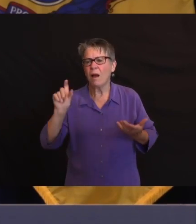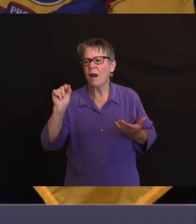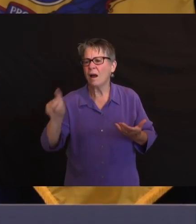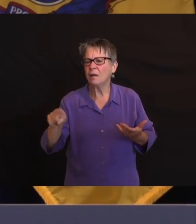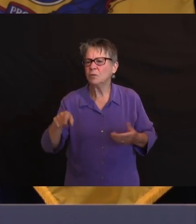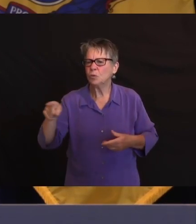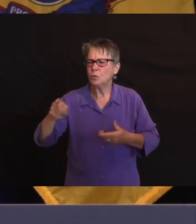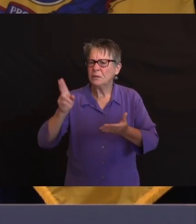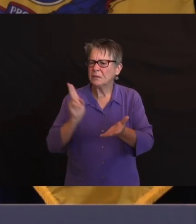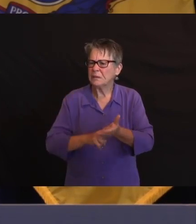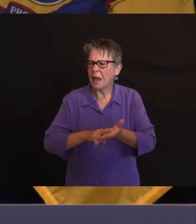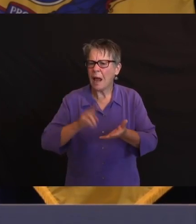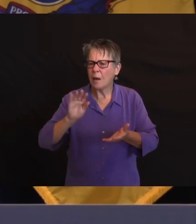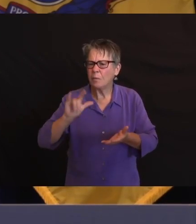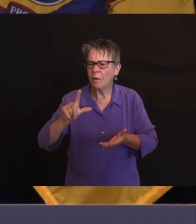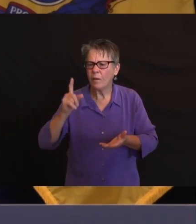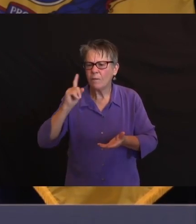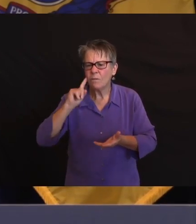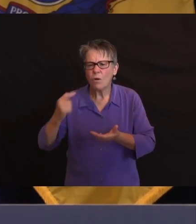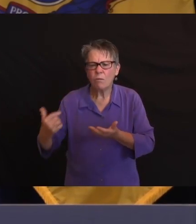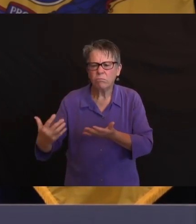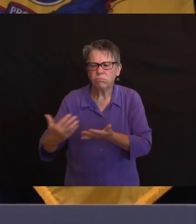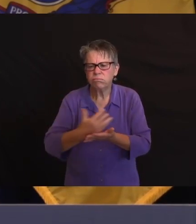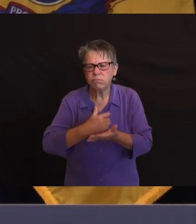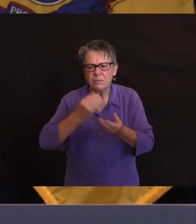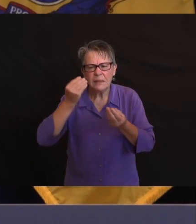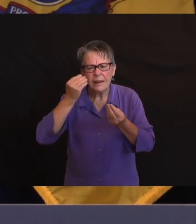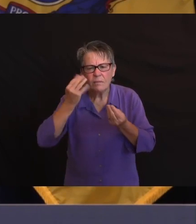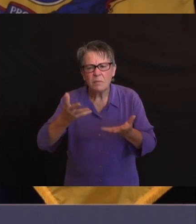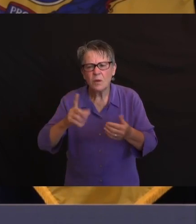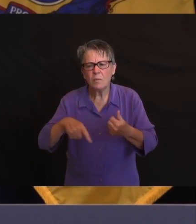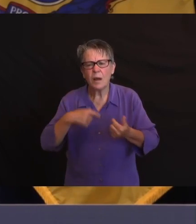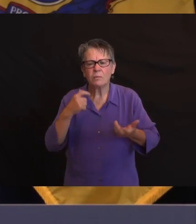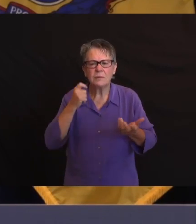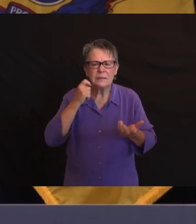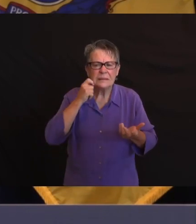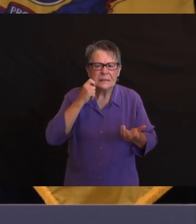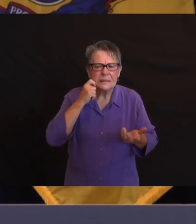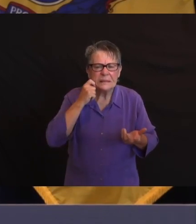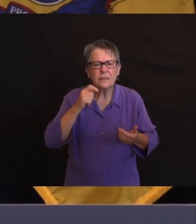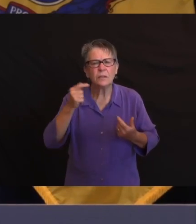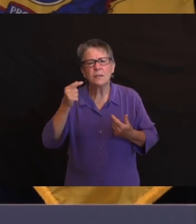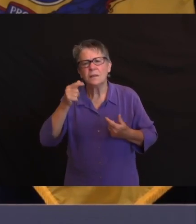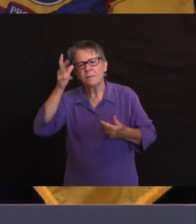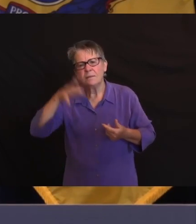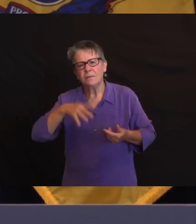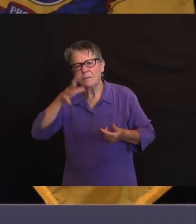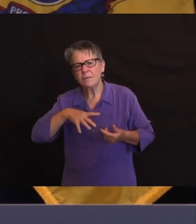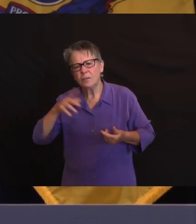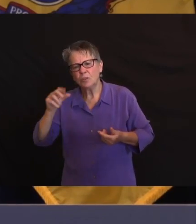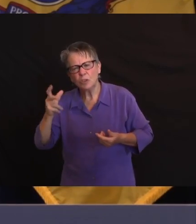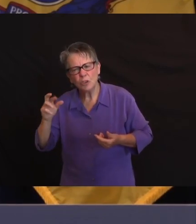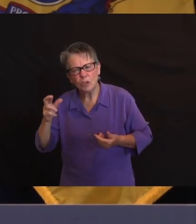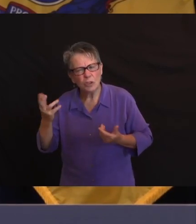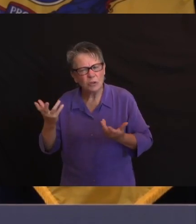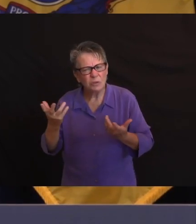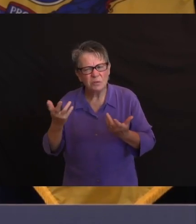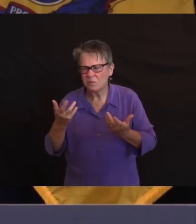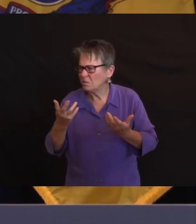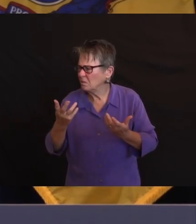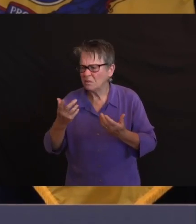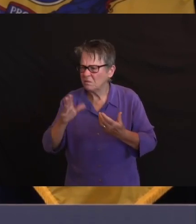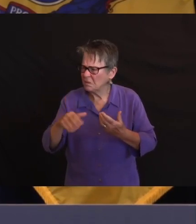and gender, but we're almost at October, 6 months later, and there still isn't any of that data publicly available. Can you explain what